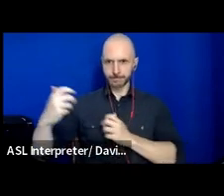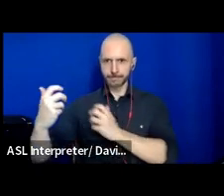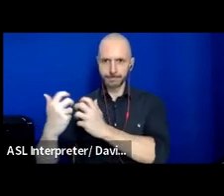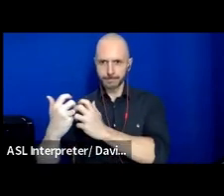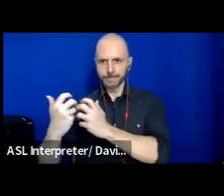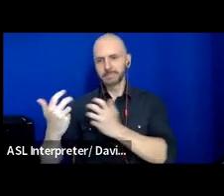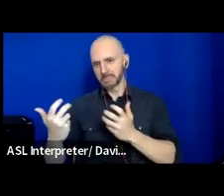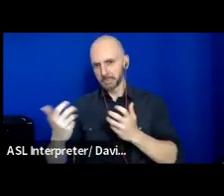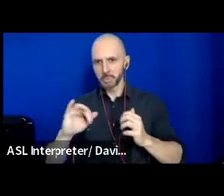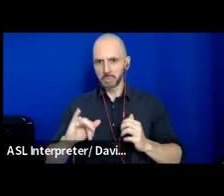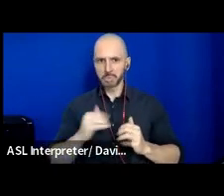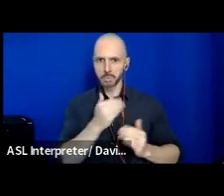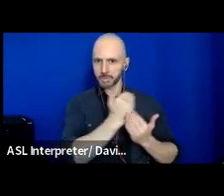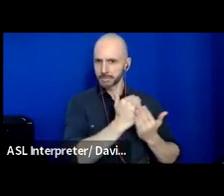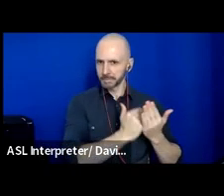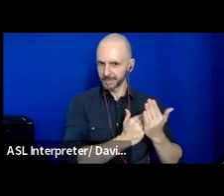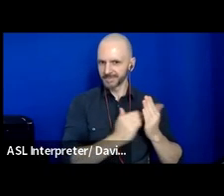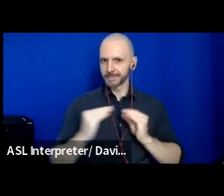effectively.